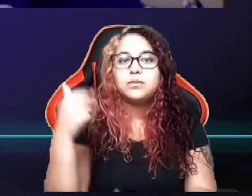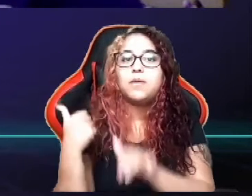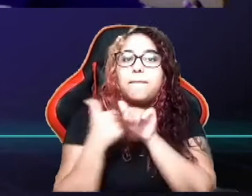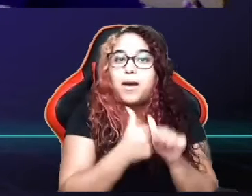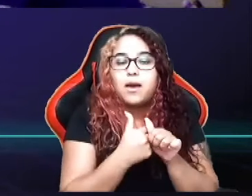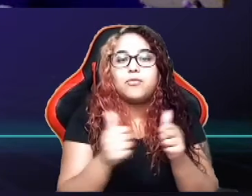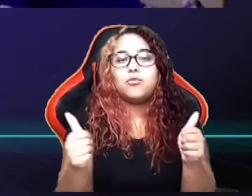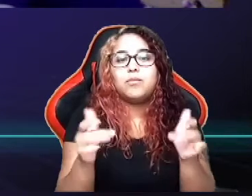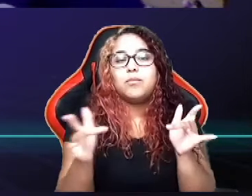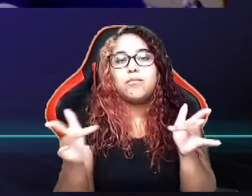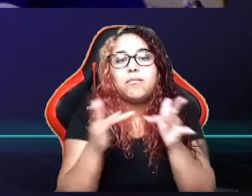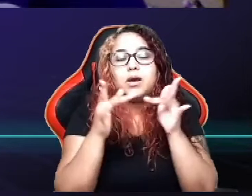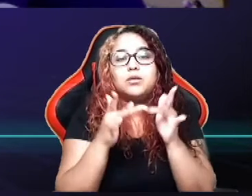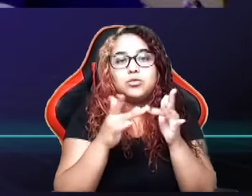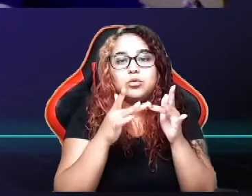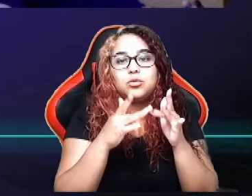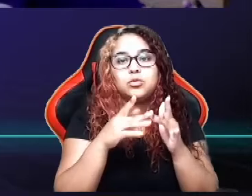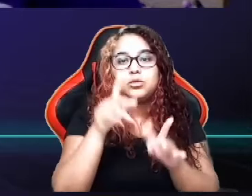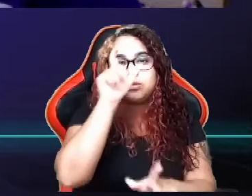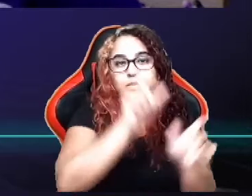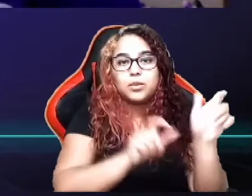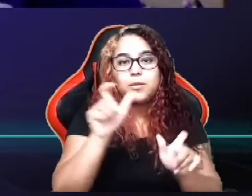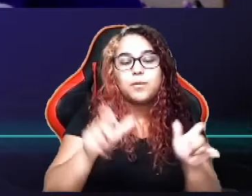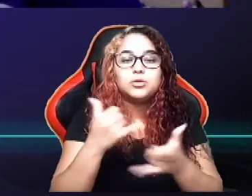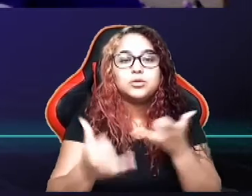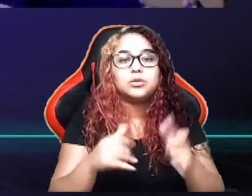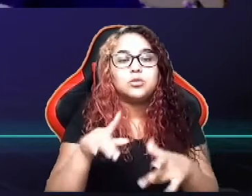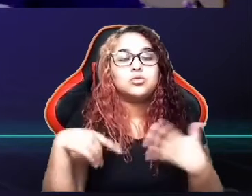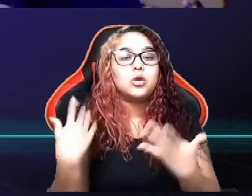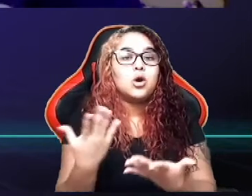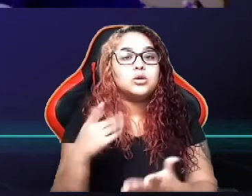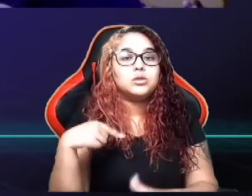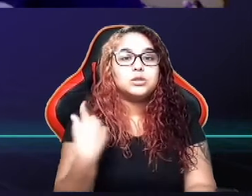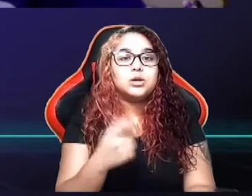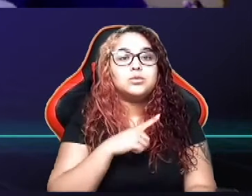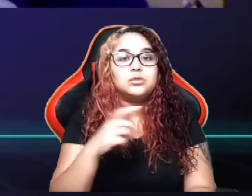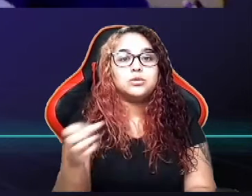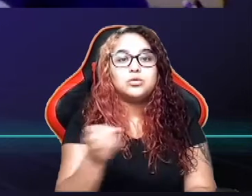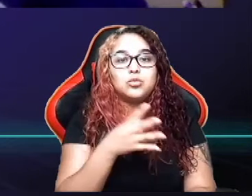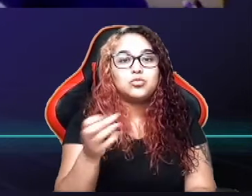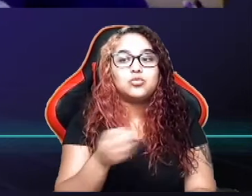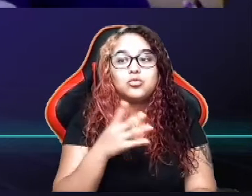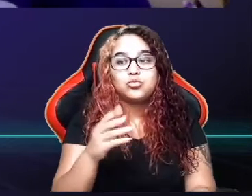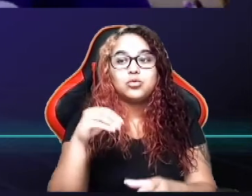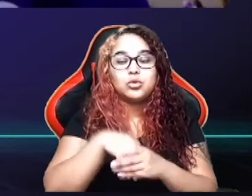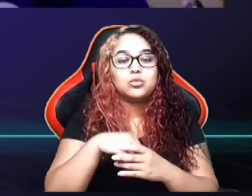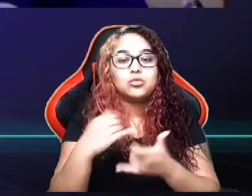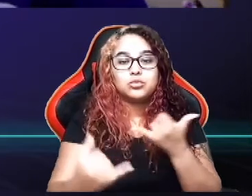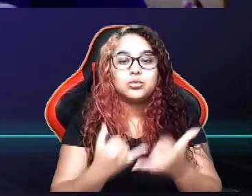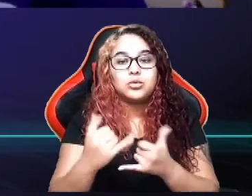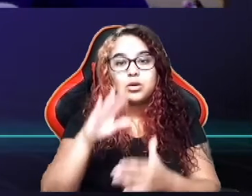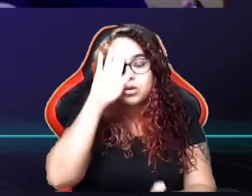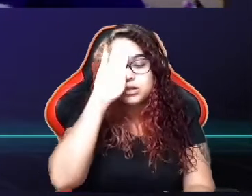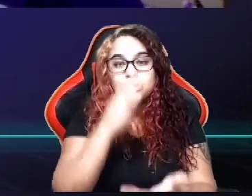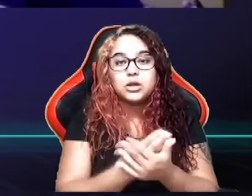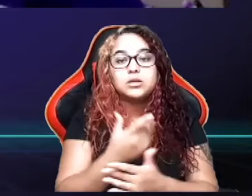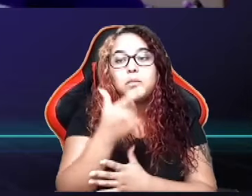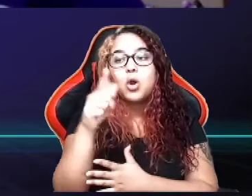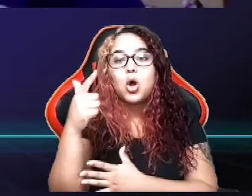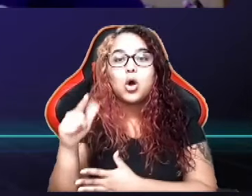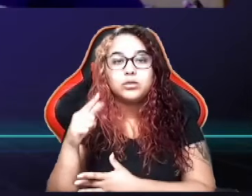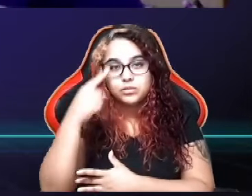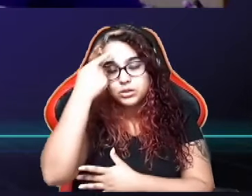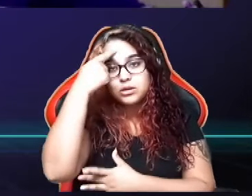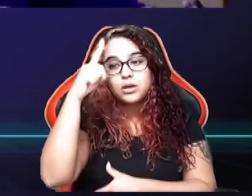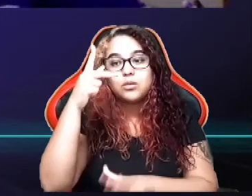them closer to their players and to their watchers. So we ended up, changing some parts of the game. The